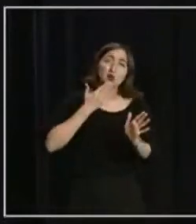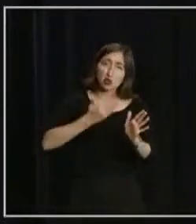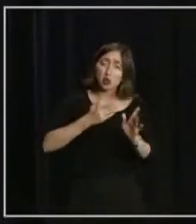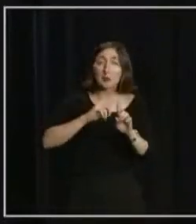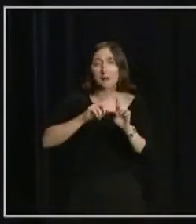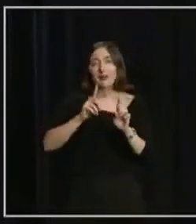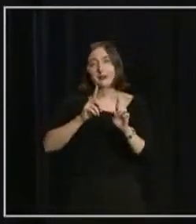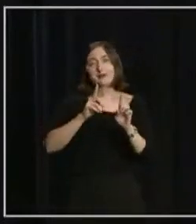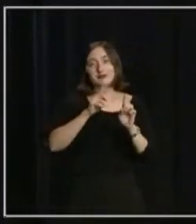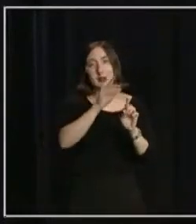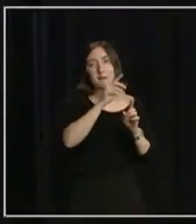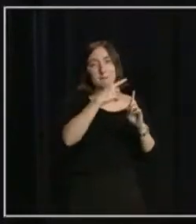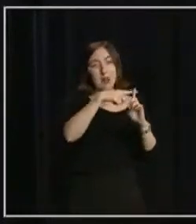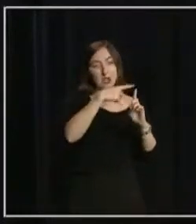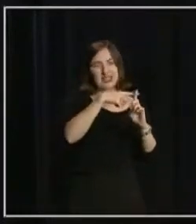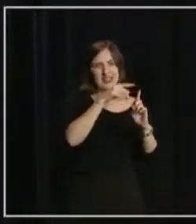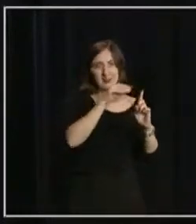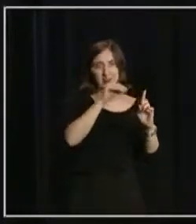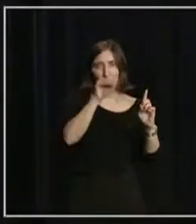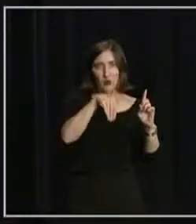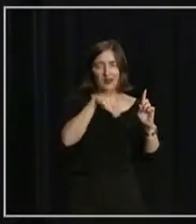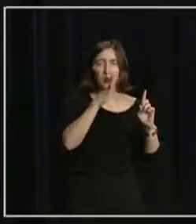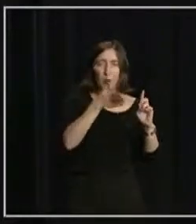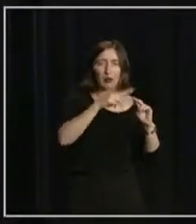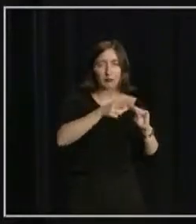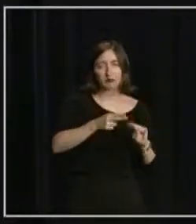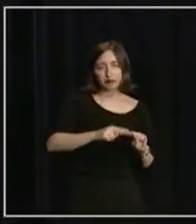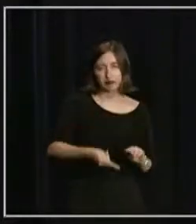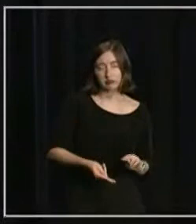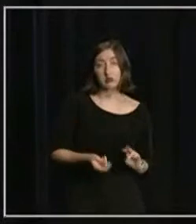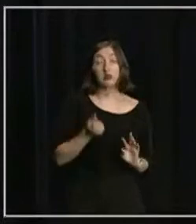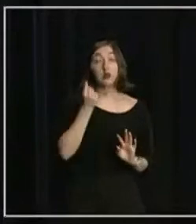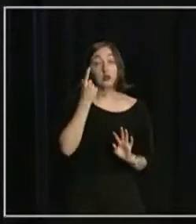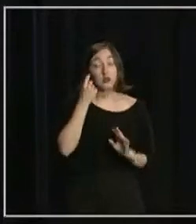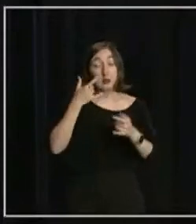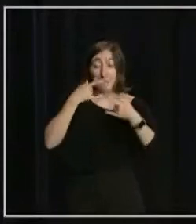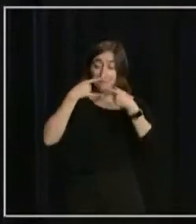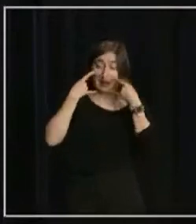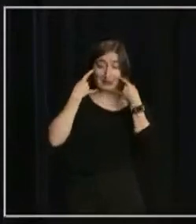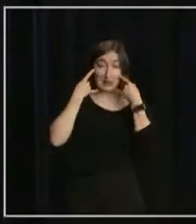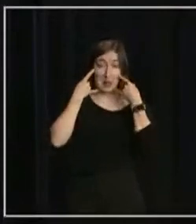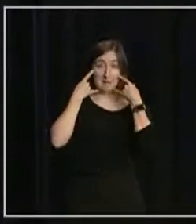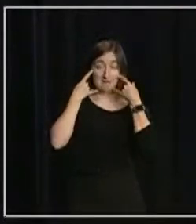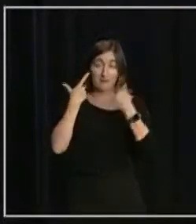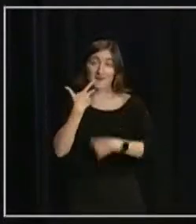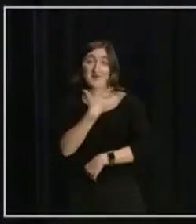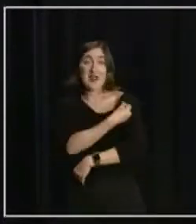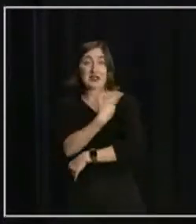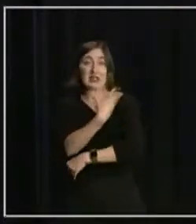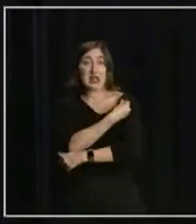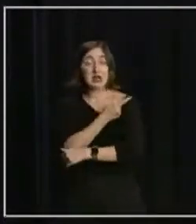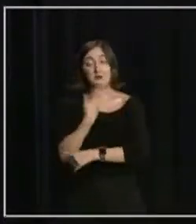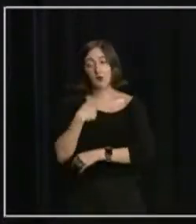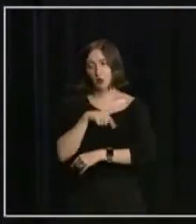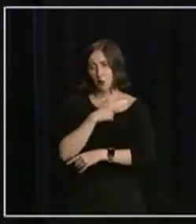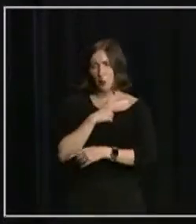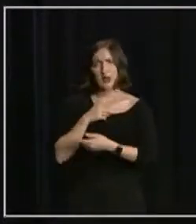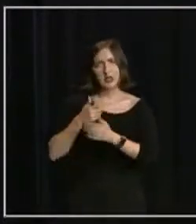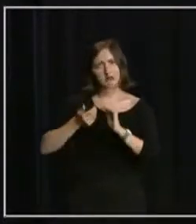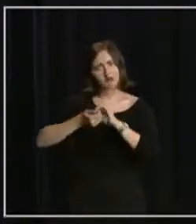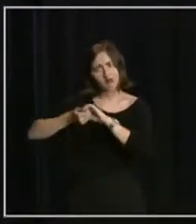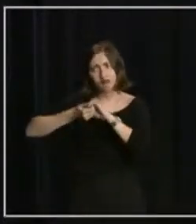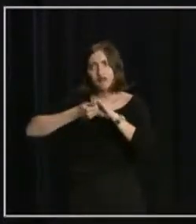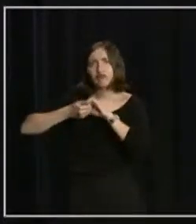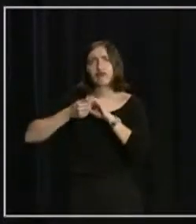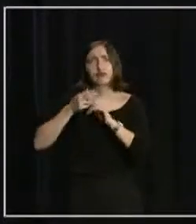same. Get vaccinated, mask up, and we are in close contact with our university partners, so we report out not only the trends